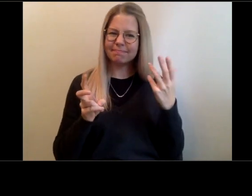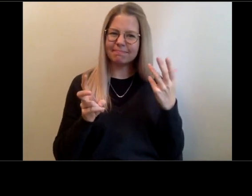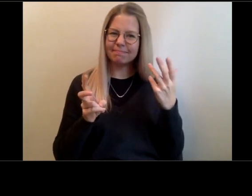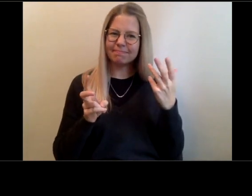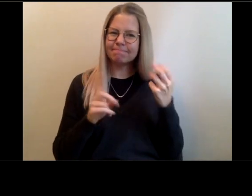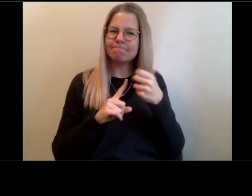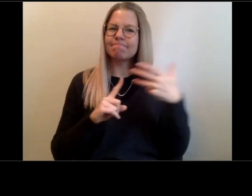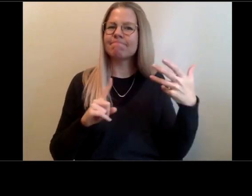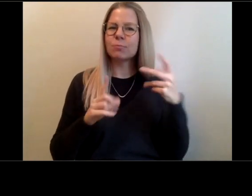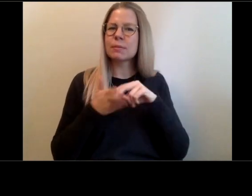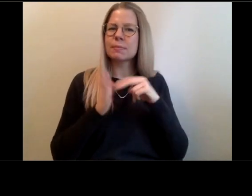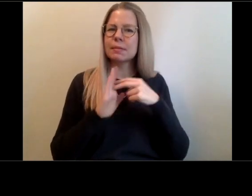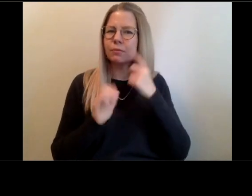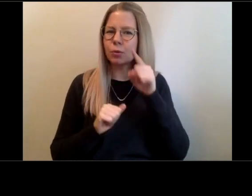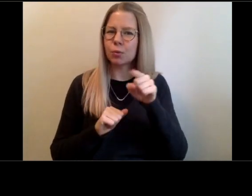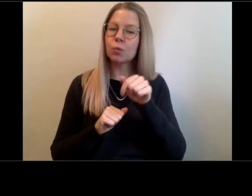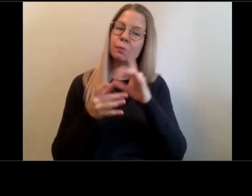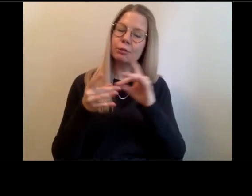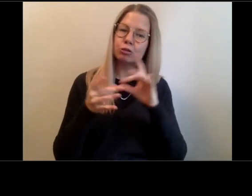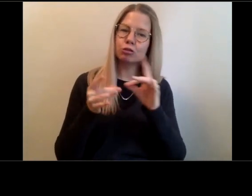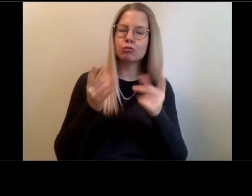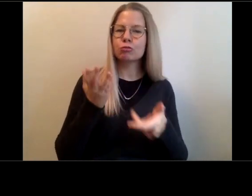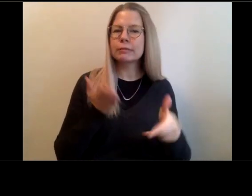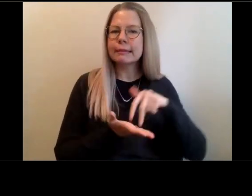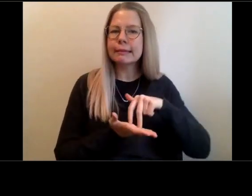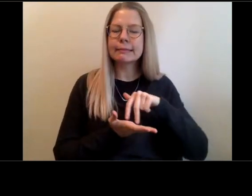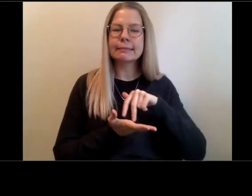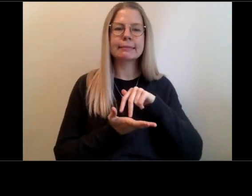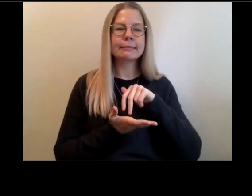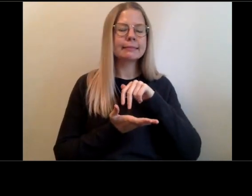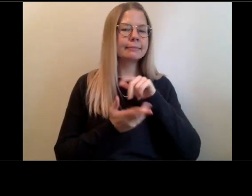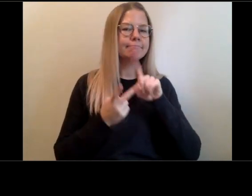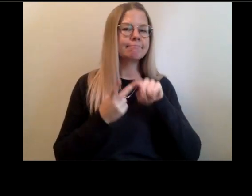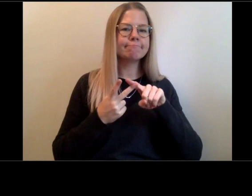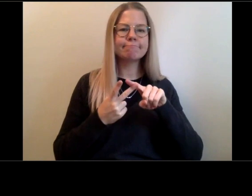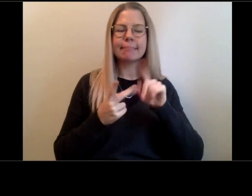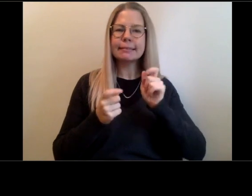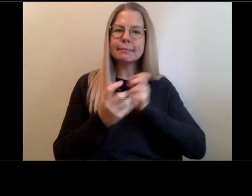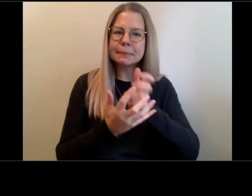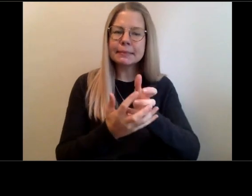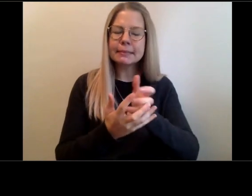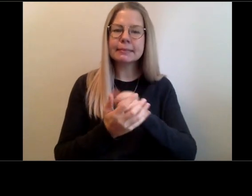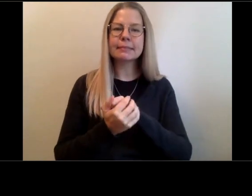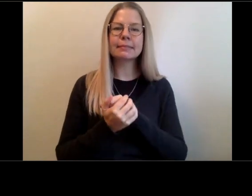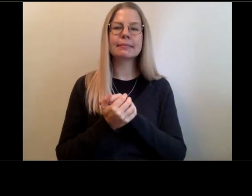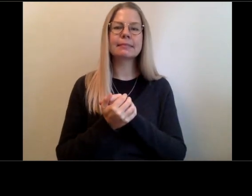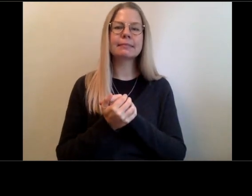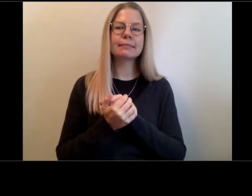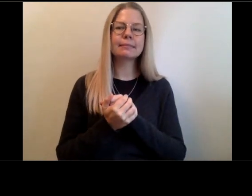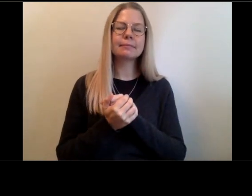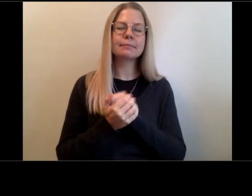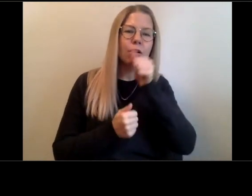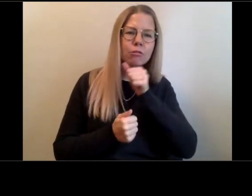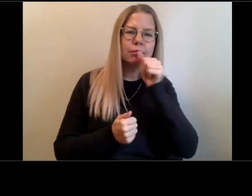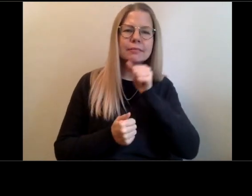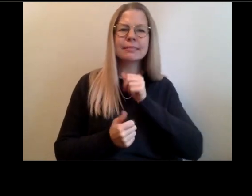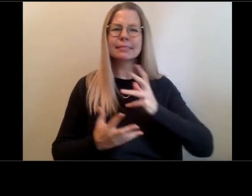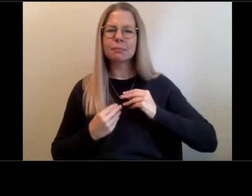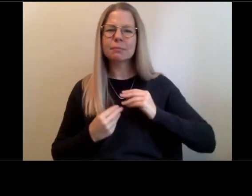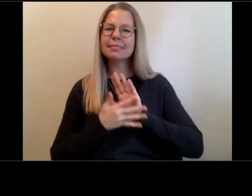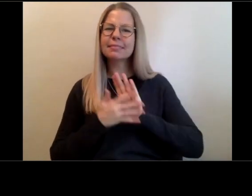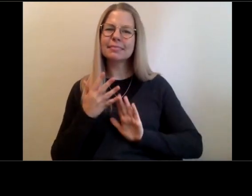you know, speaking on resilience and adaptability and just being able to tolerate and accept things as they come up, but from a mental